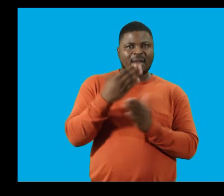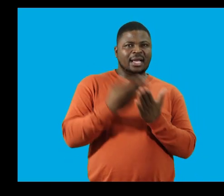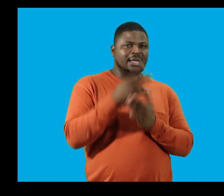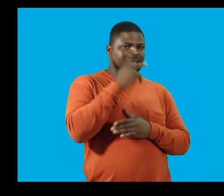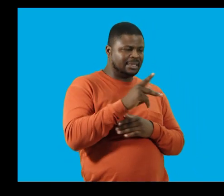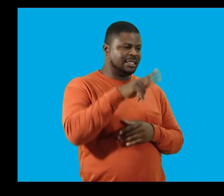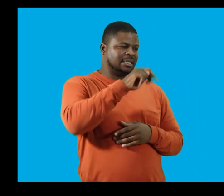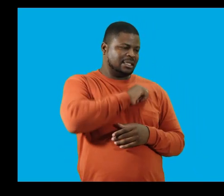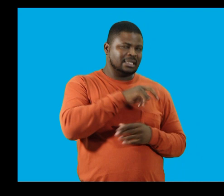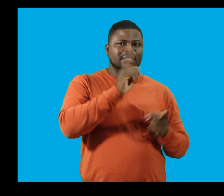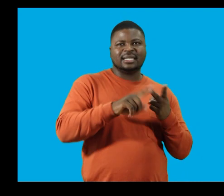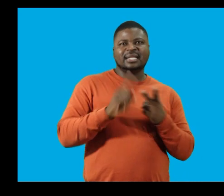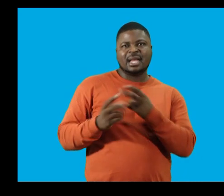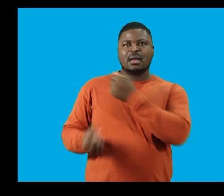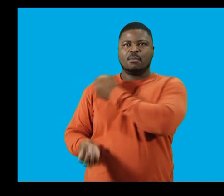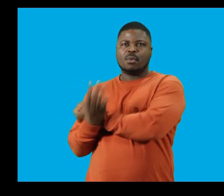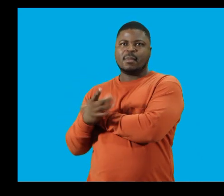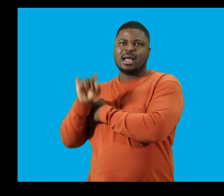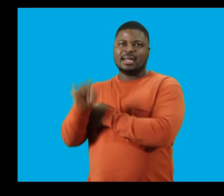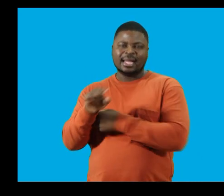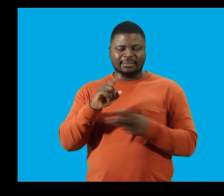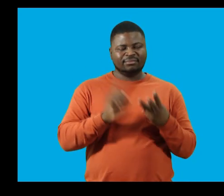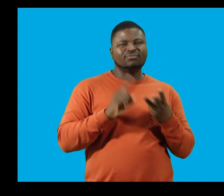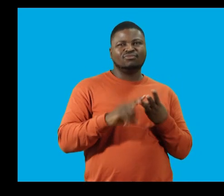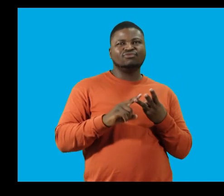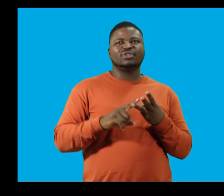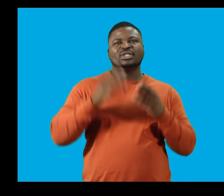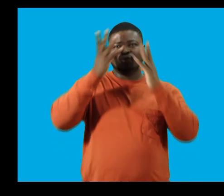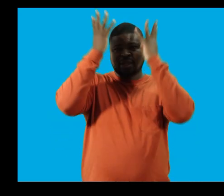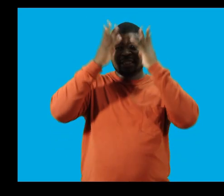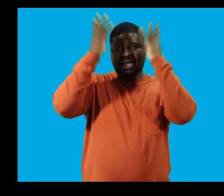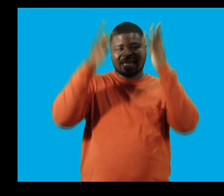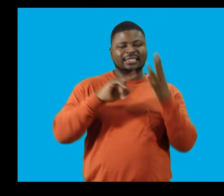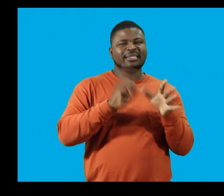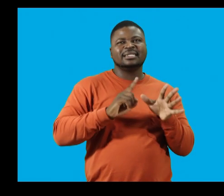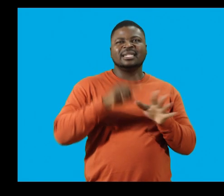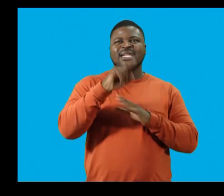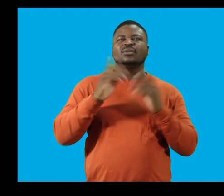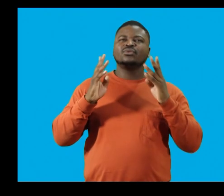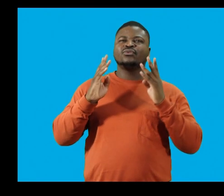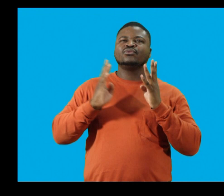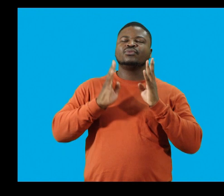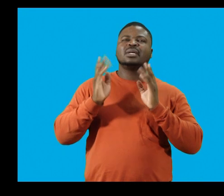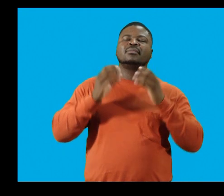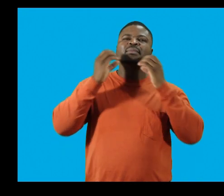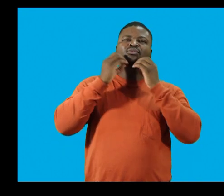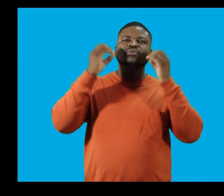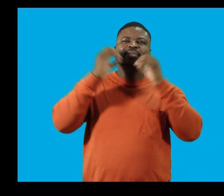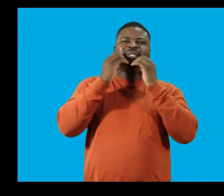see KwaZulu-Natal and Mpumalanga, Swaziland,